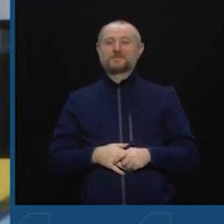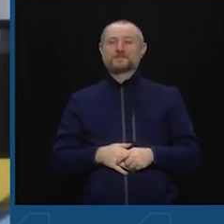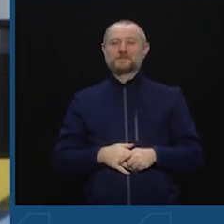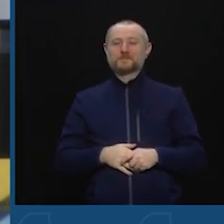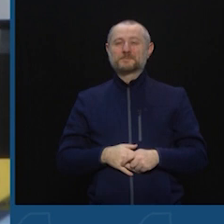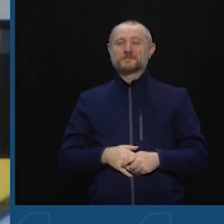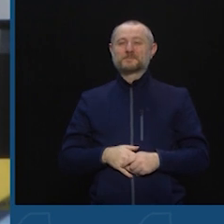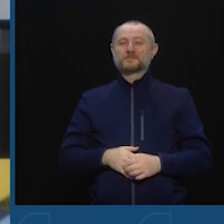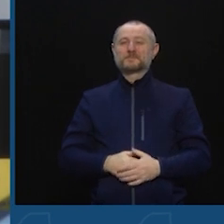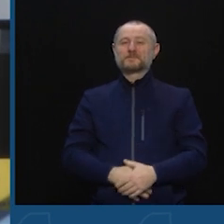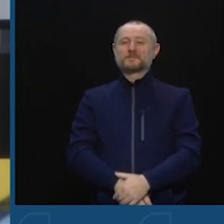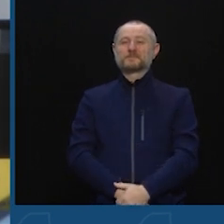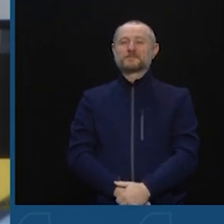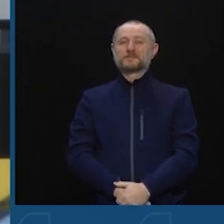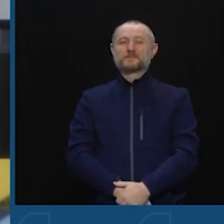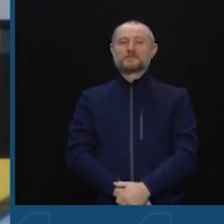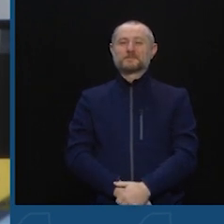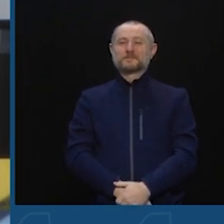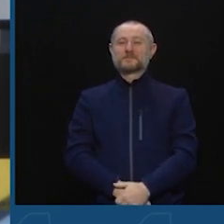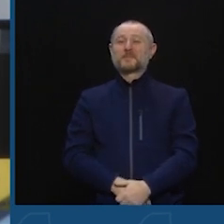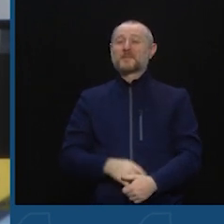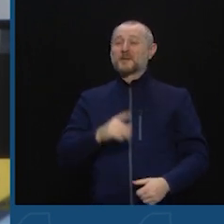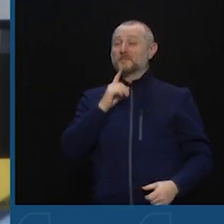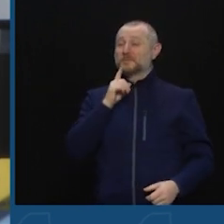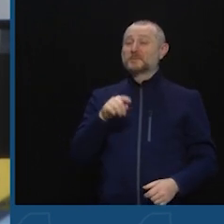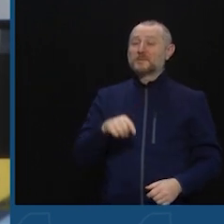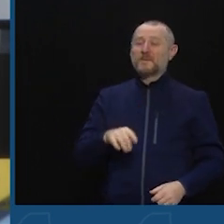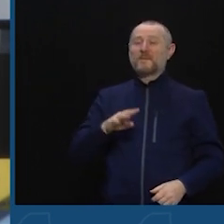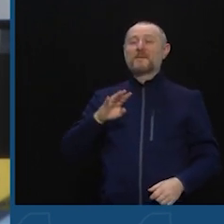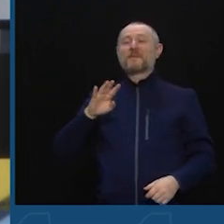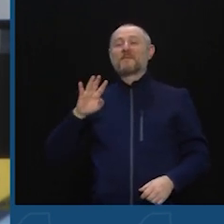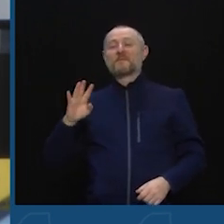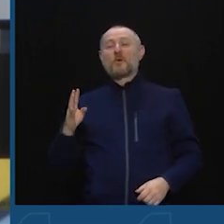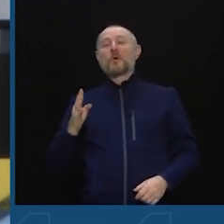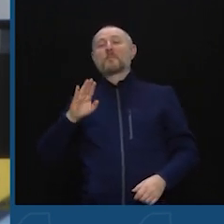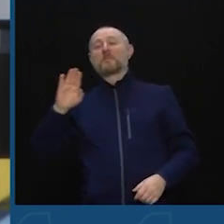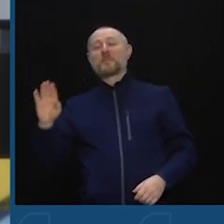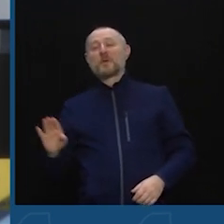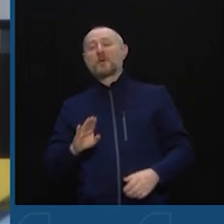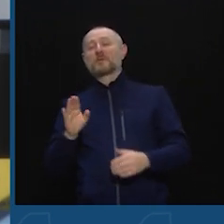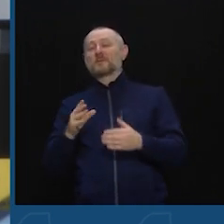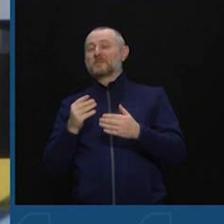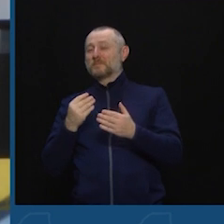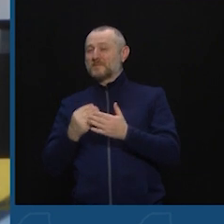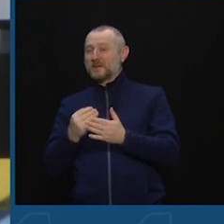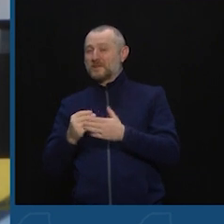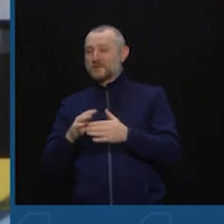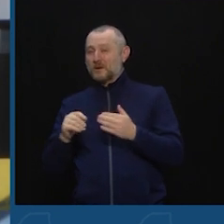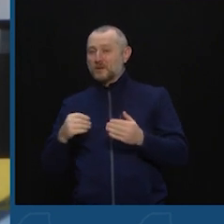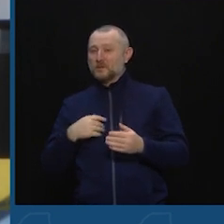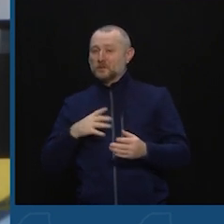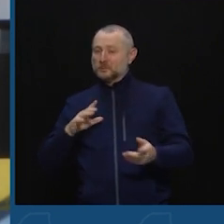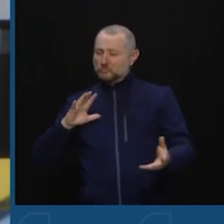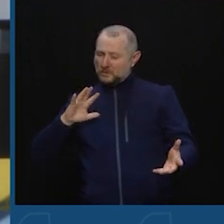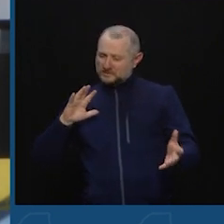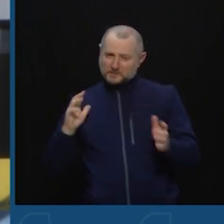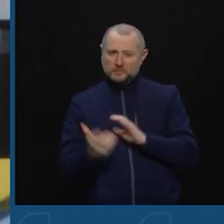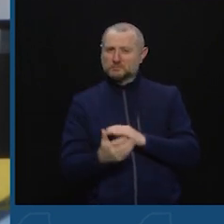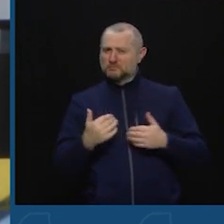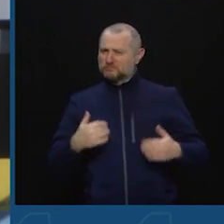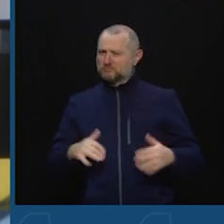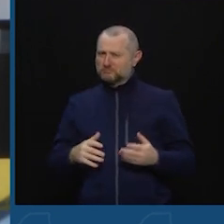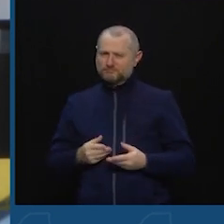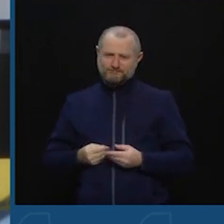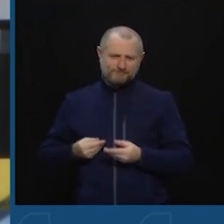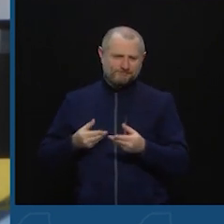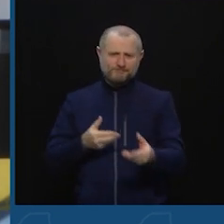And this is a $4 billion transformation, $4 billion. And that is going to bring people here.